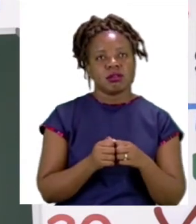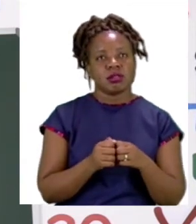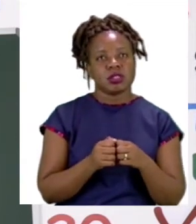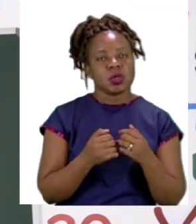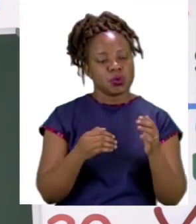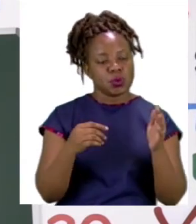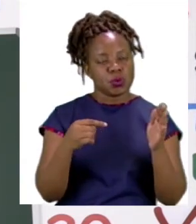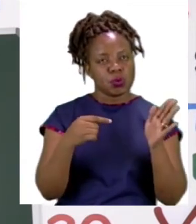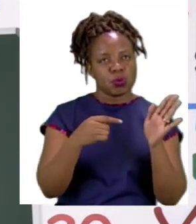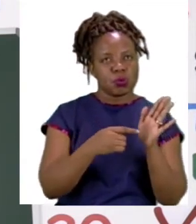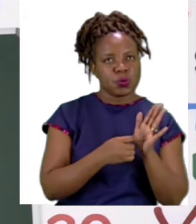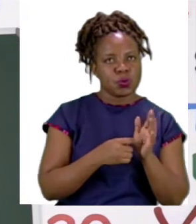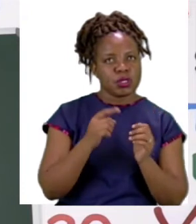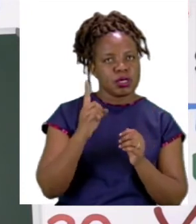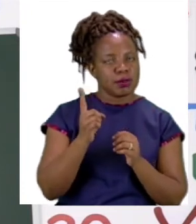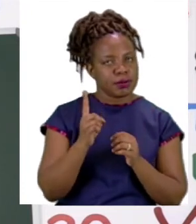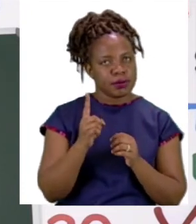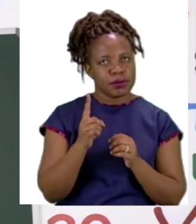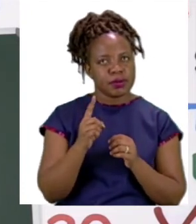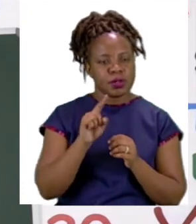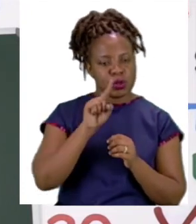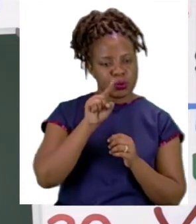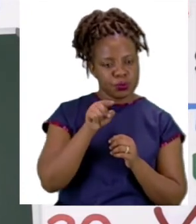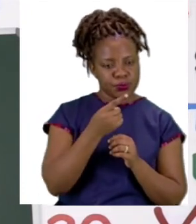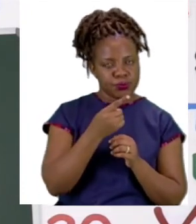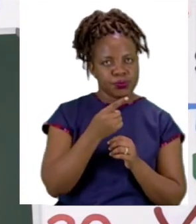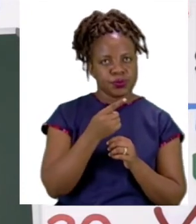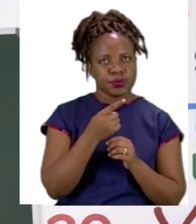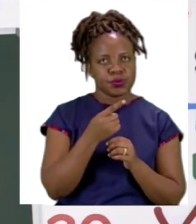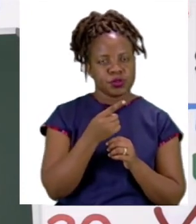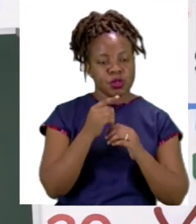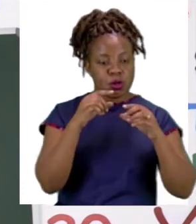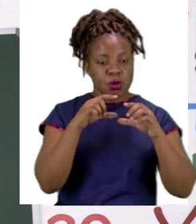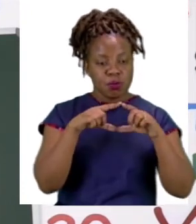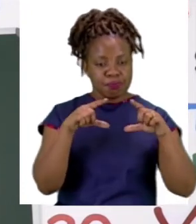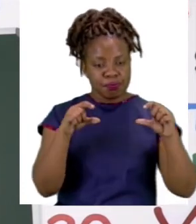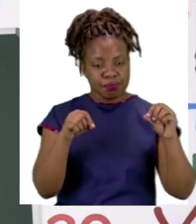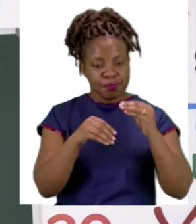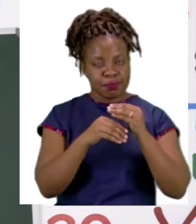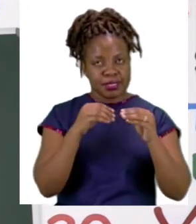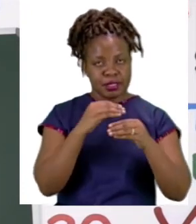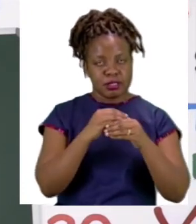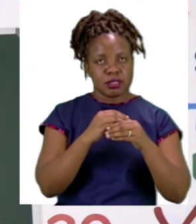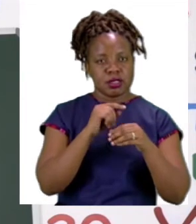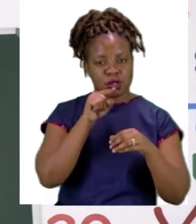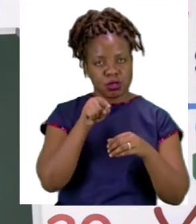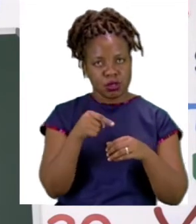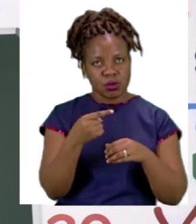stop, I'm going to use the comma. So I'll say built out of bricks,